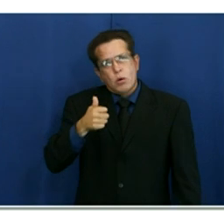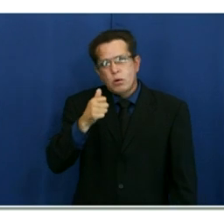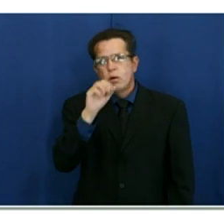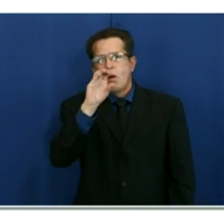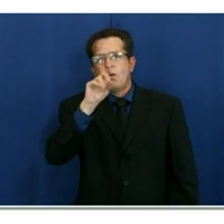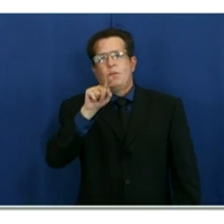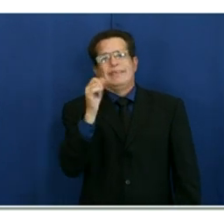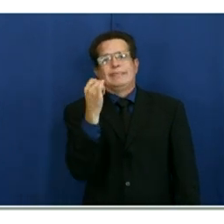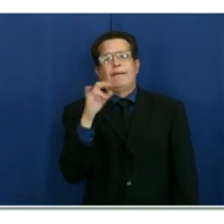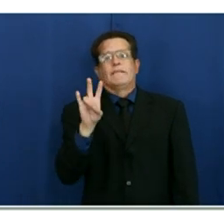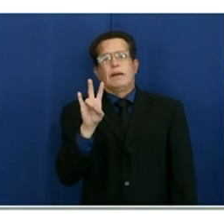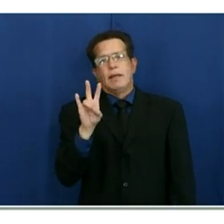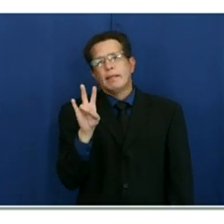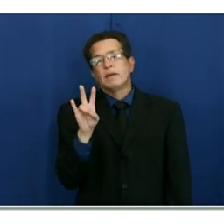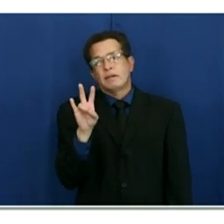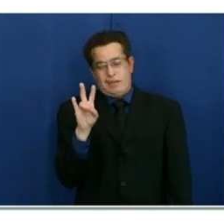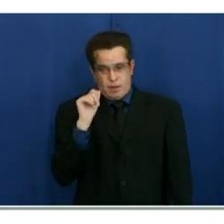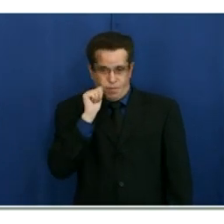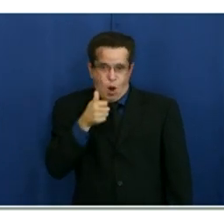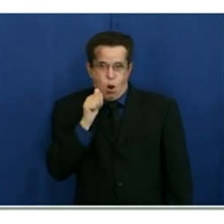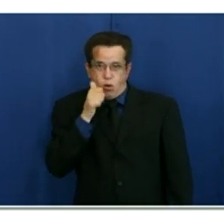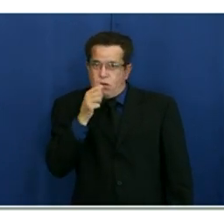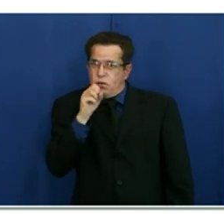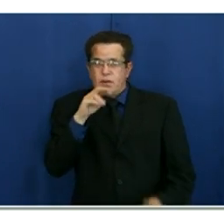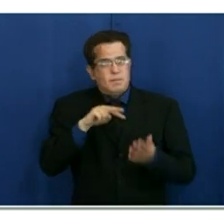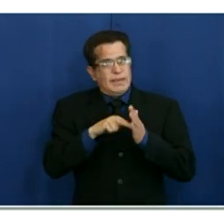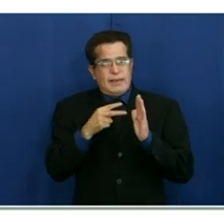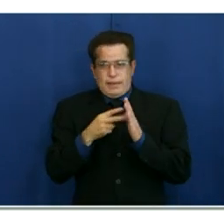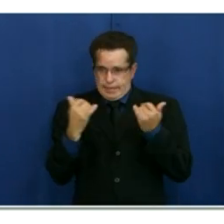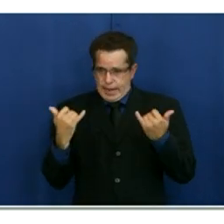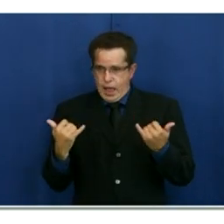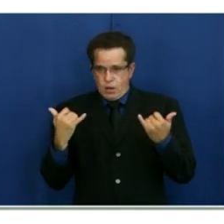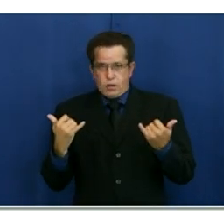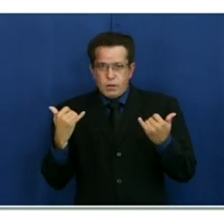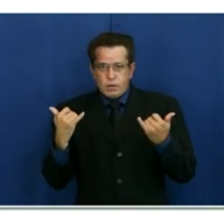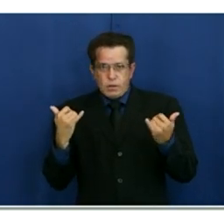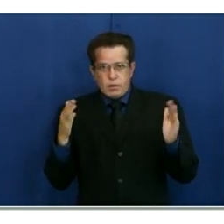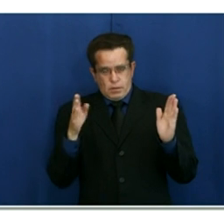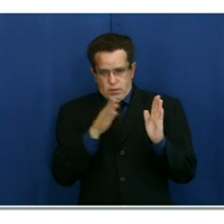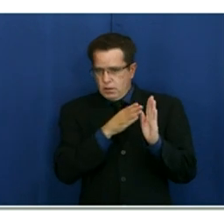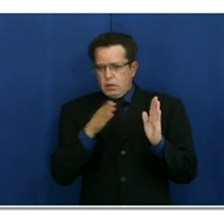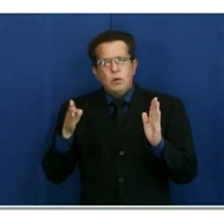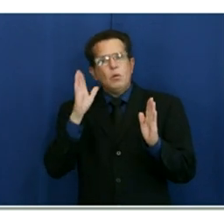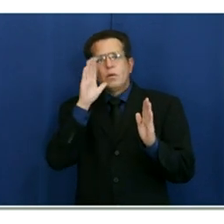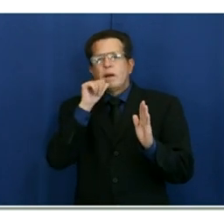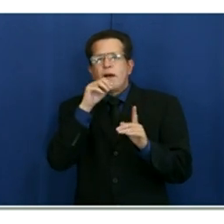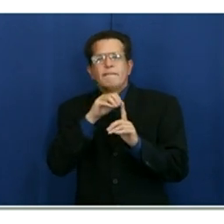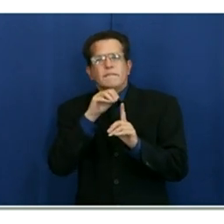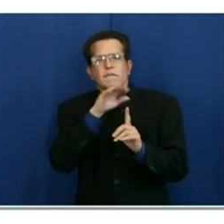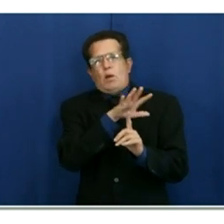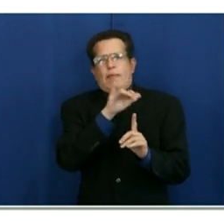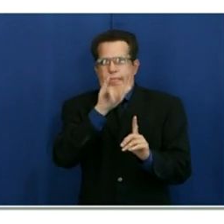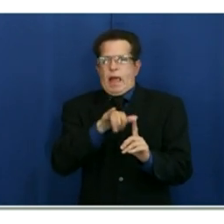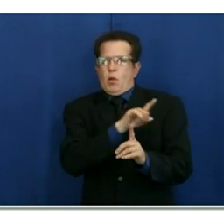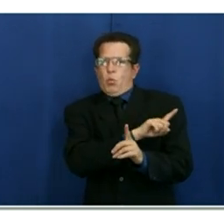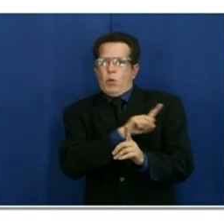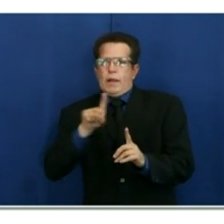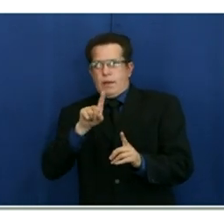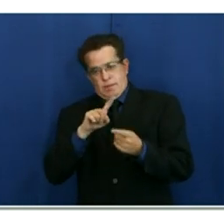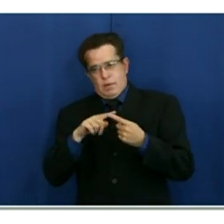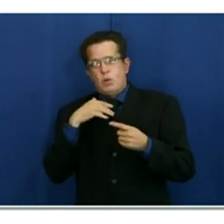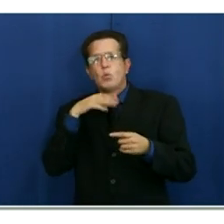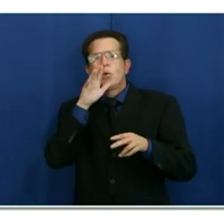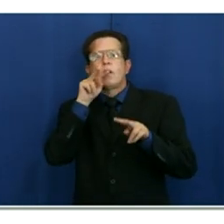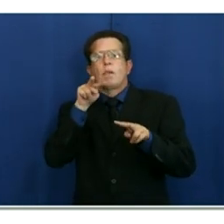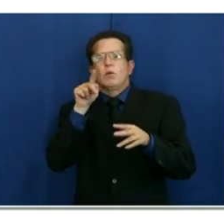So basically, any actions, anything that we do now would not impact that week. But again, that's 2 weeks